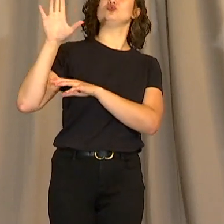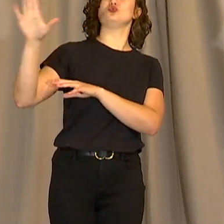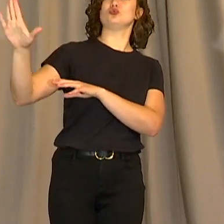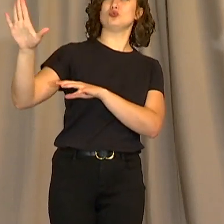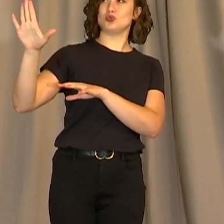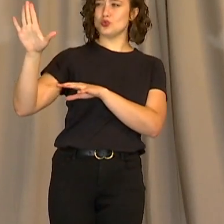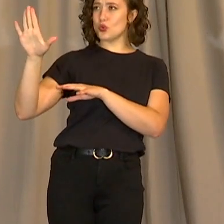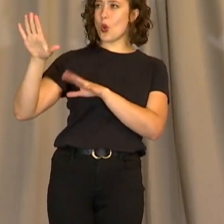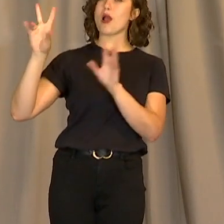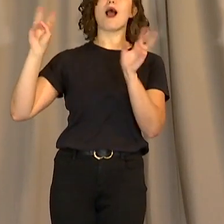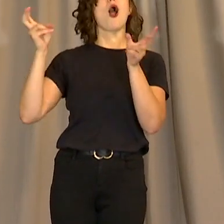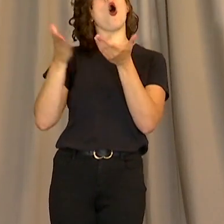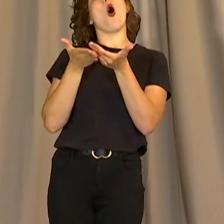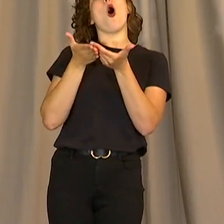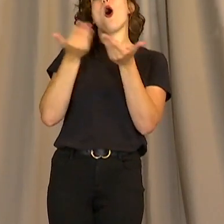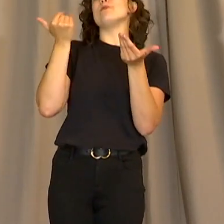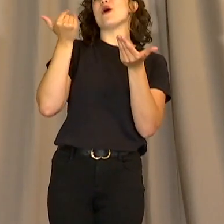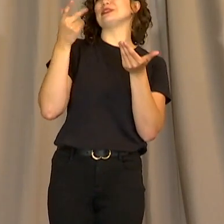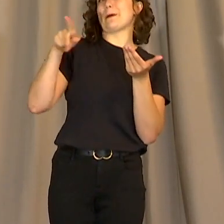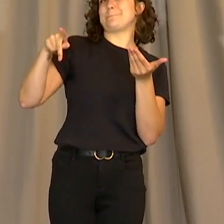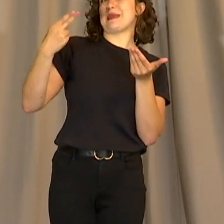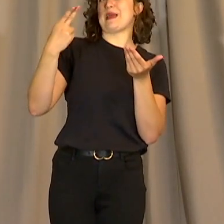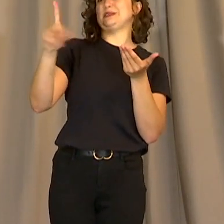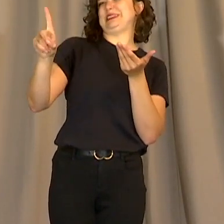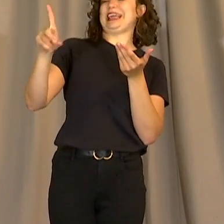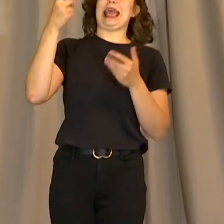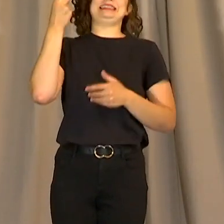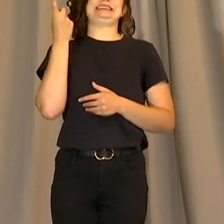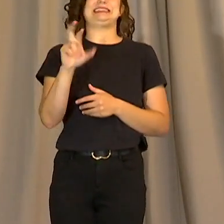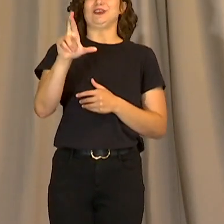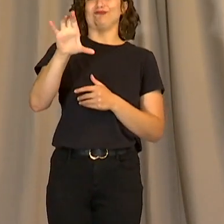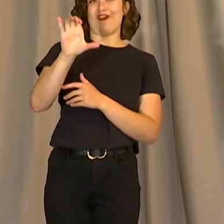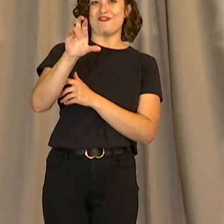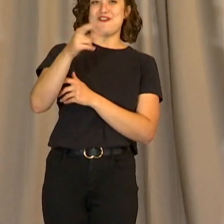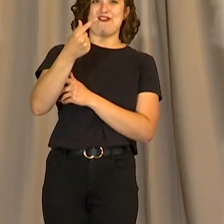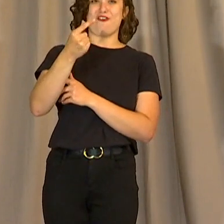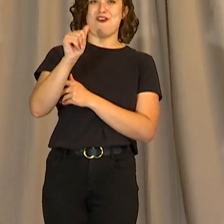be Dr. Garcia. So I wanted to make sure I raised that.